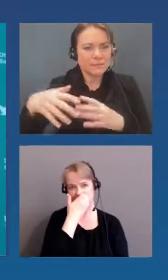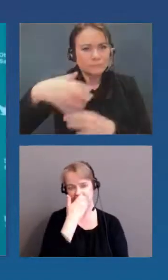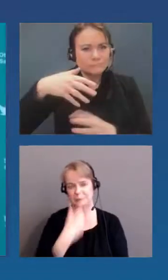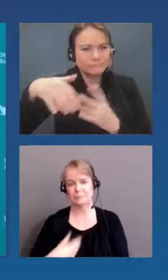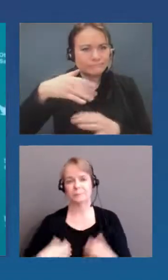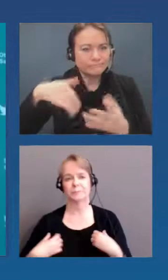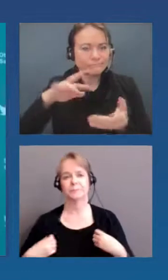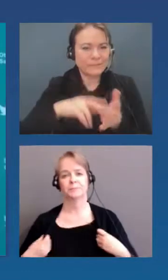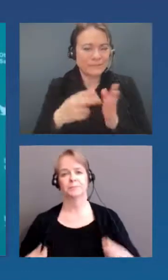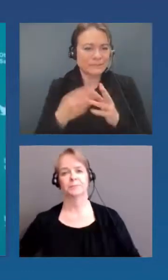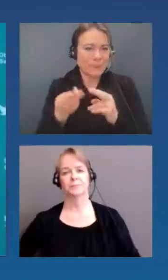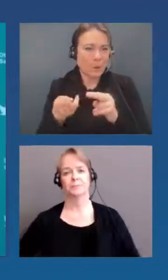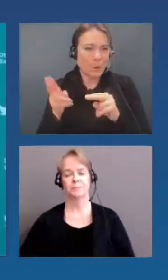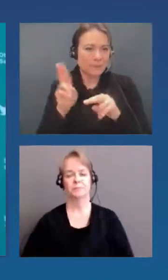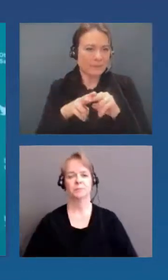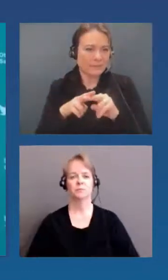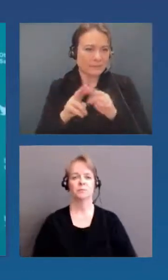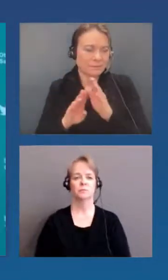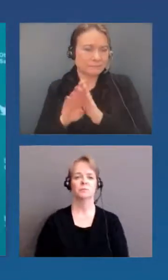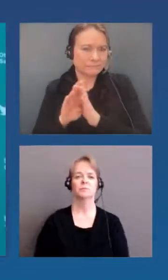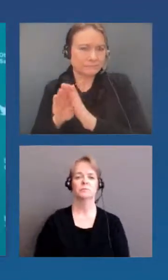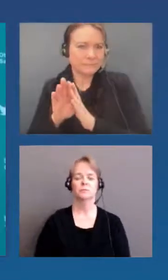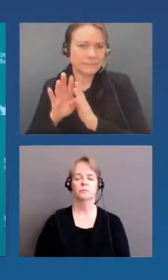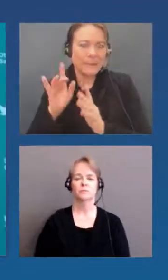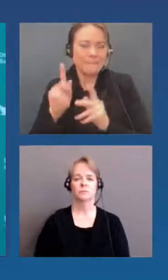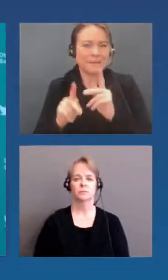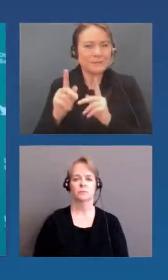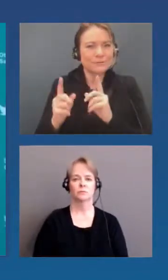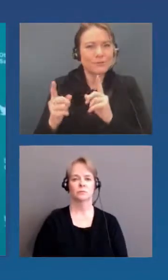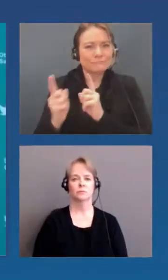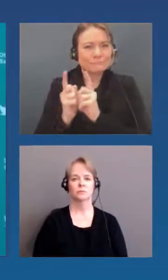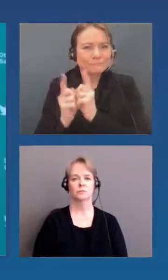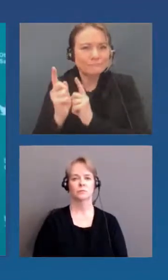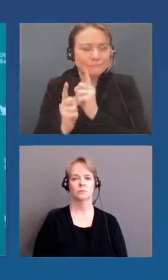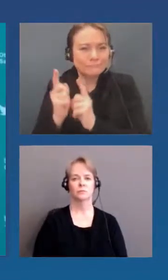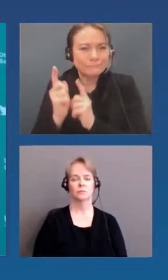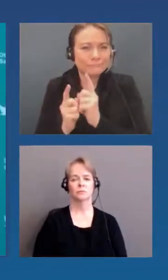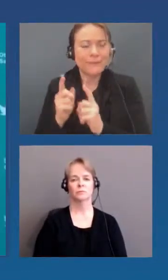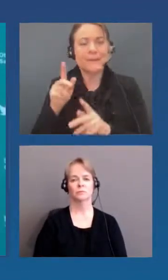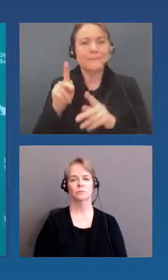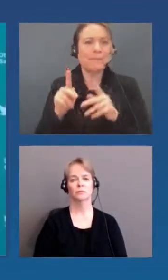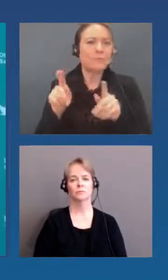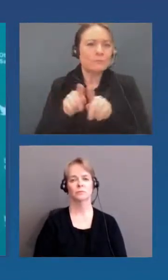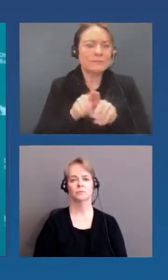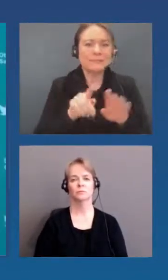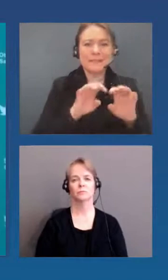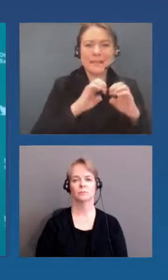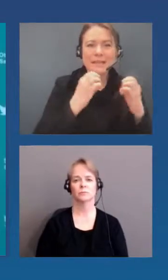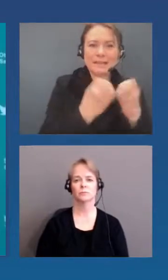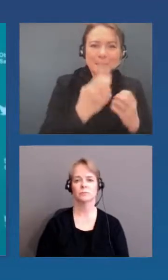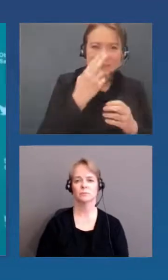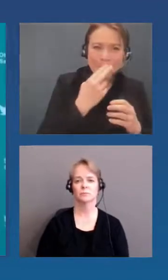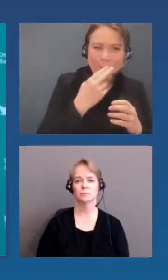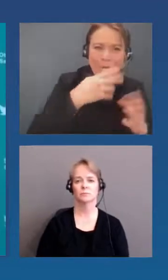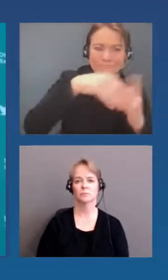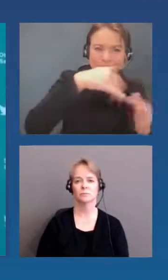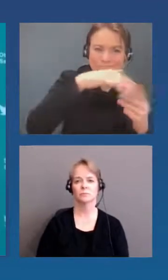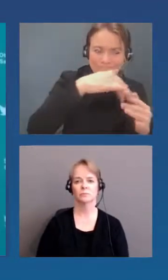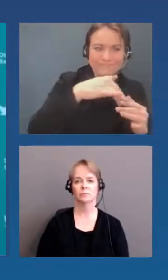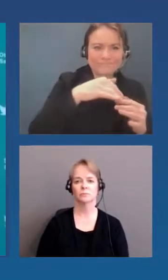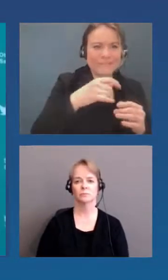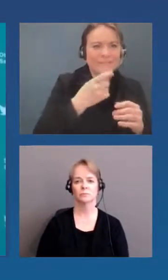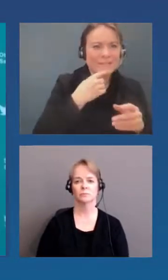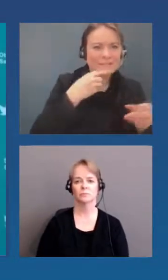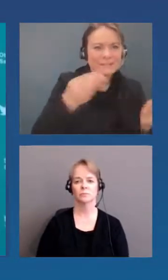la transmission lors de rencontres privées et parmi les équipes sportives, y compris les équipes sportives